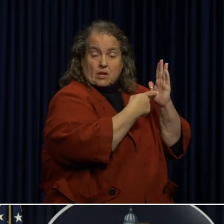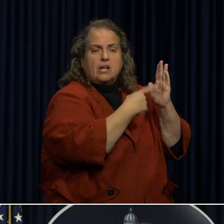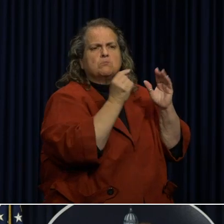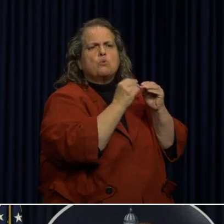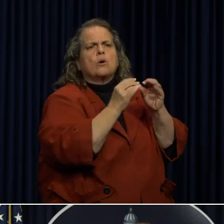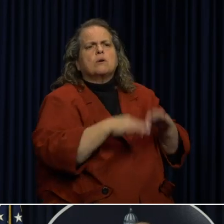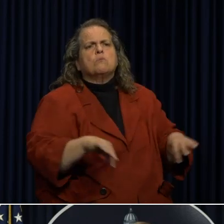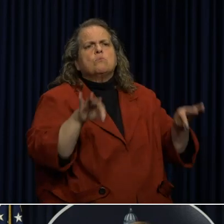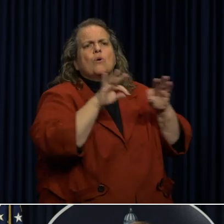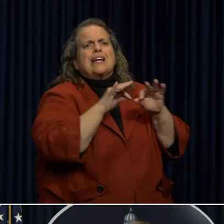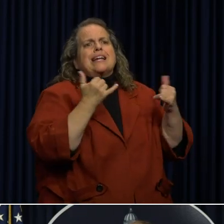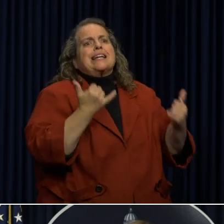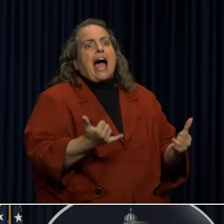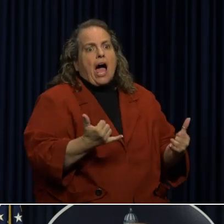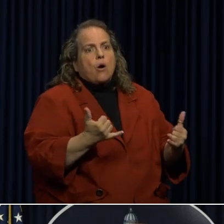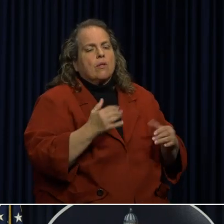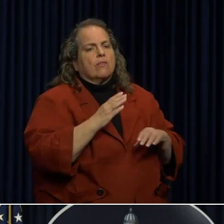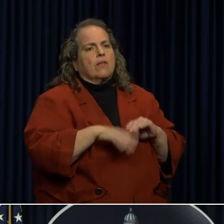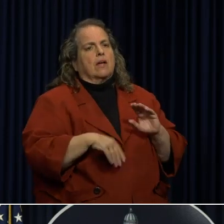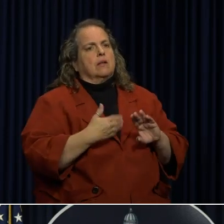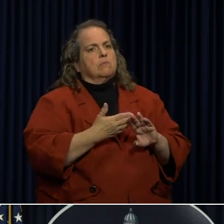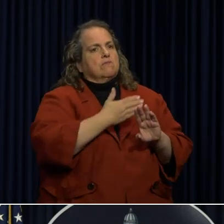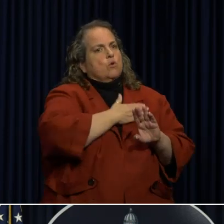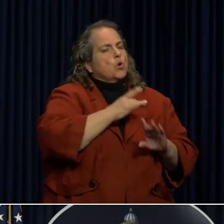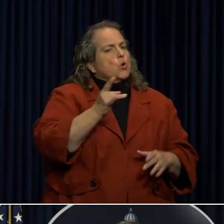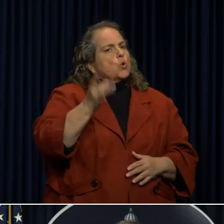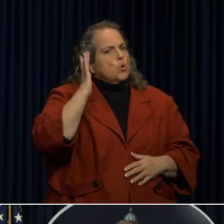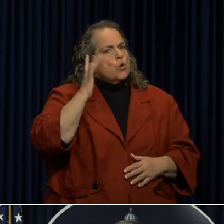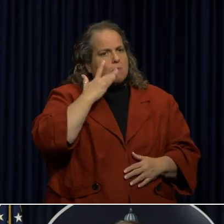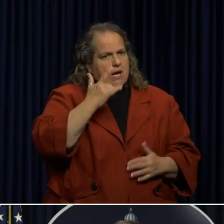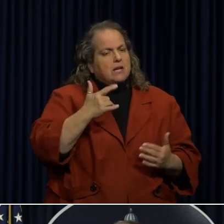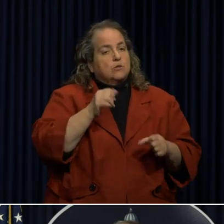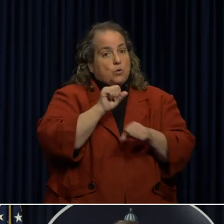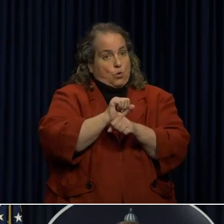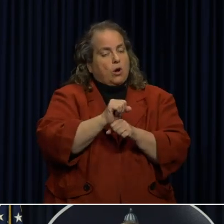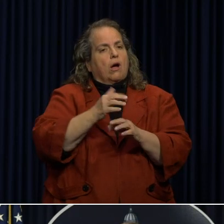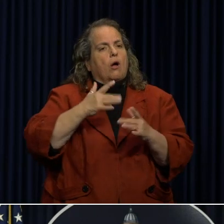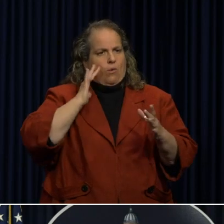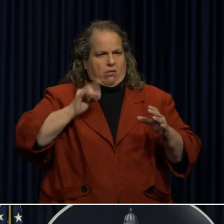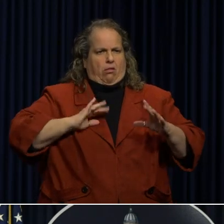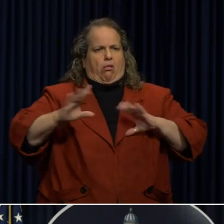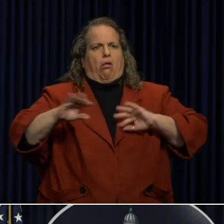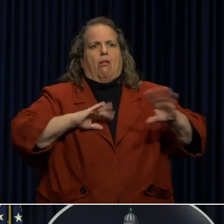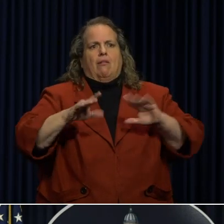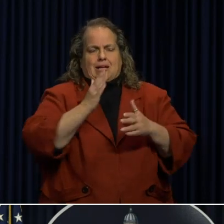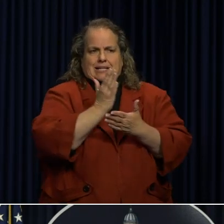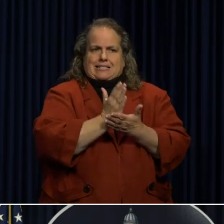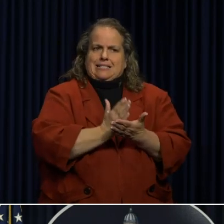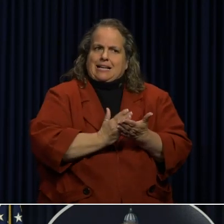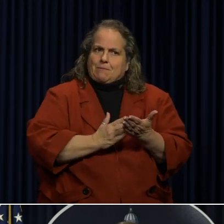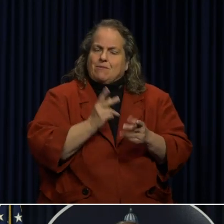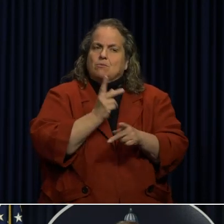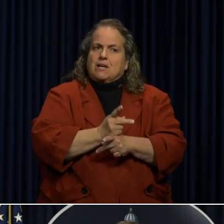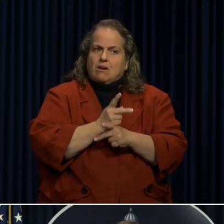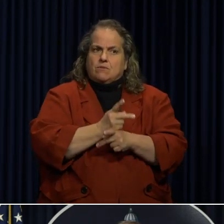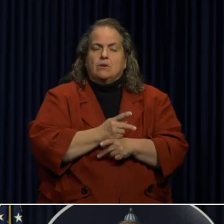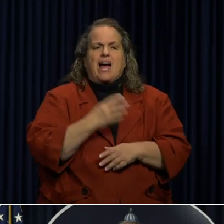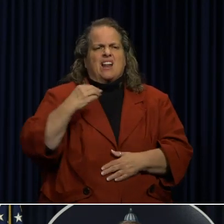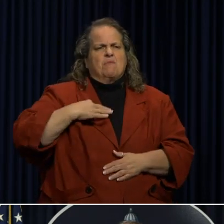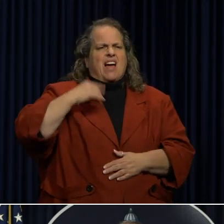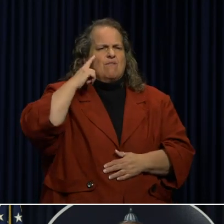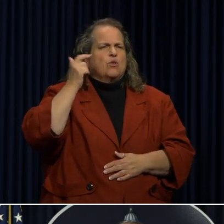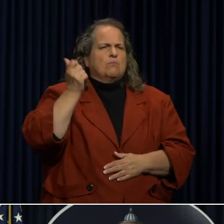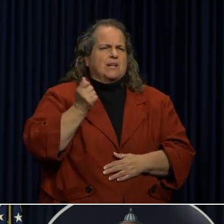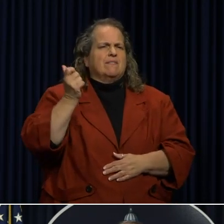weeks. Apply for benefits. So I saw a story today that we are one of the top